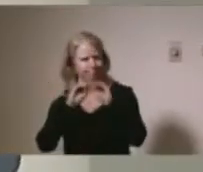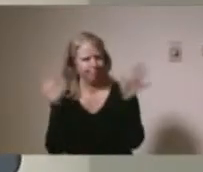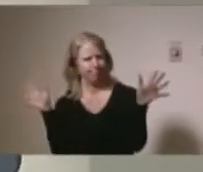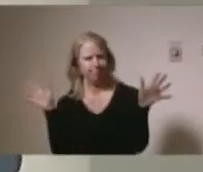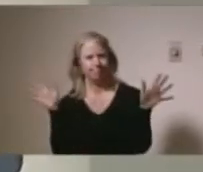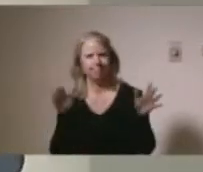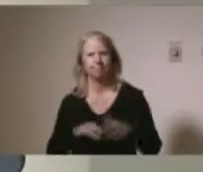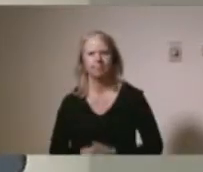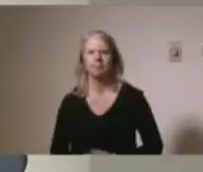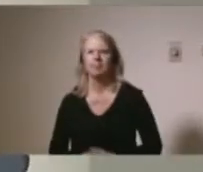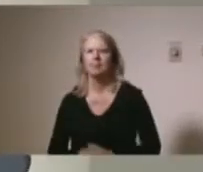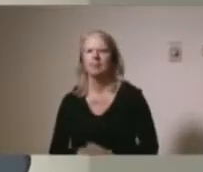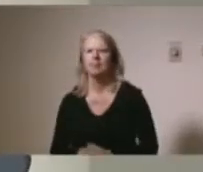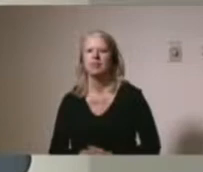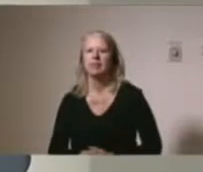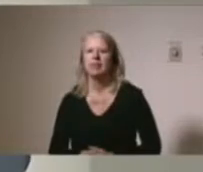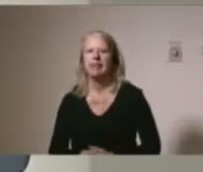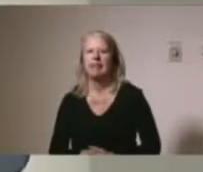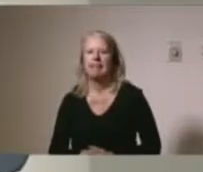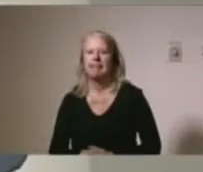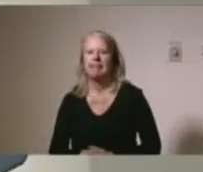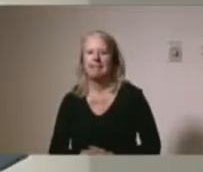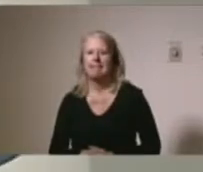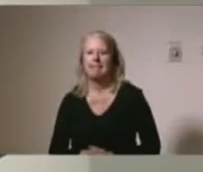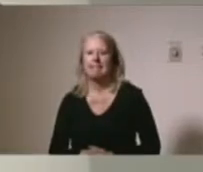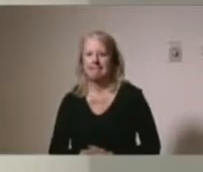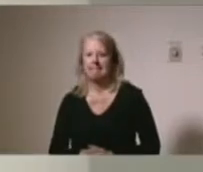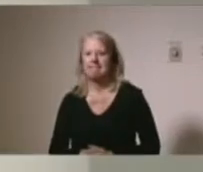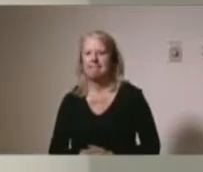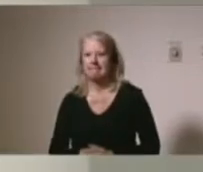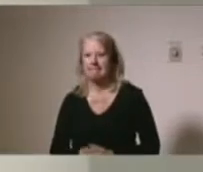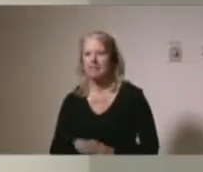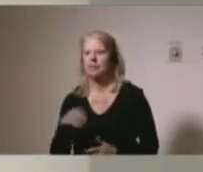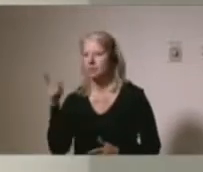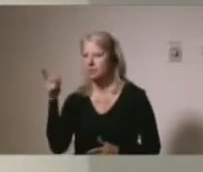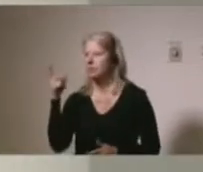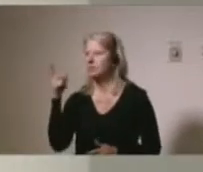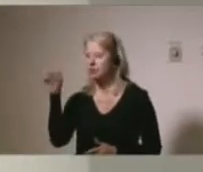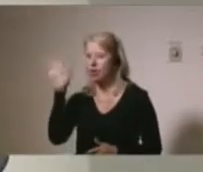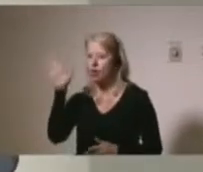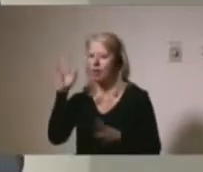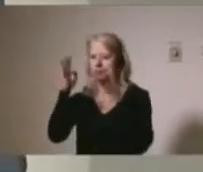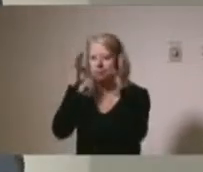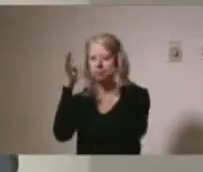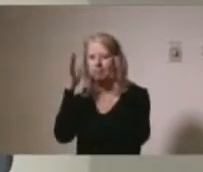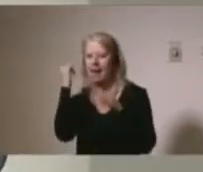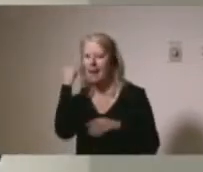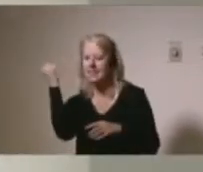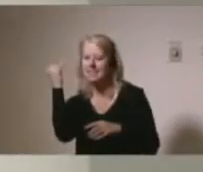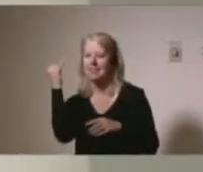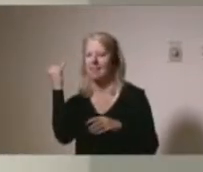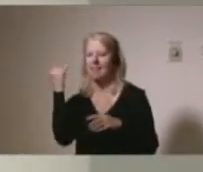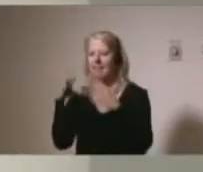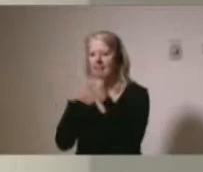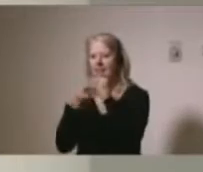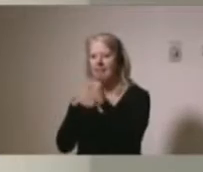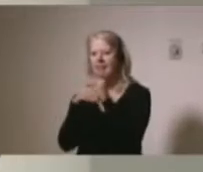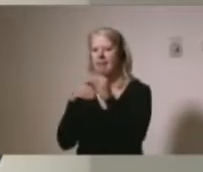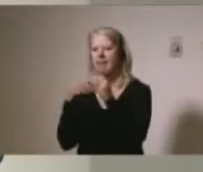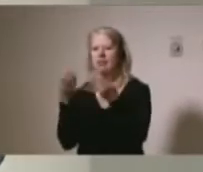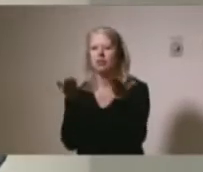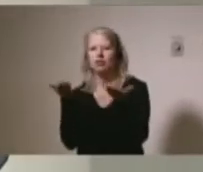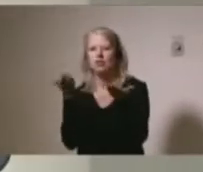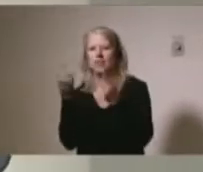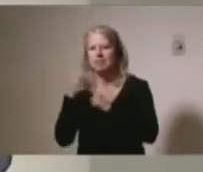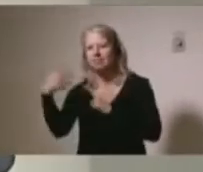It shows that innovation and diversification and service expansion